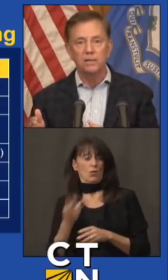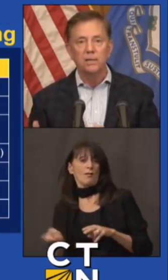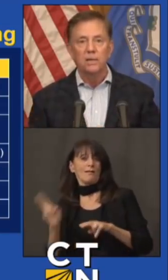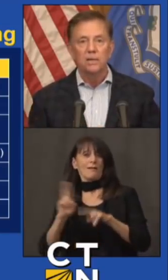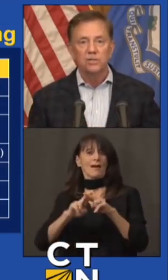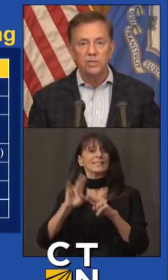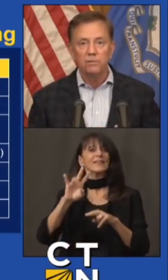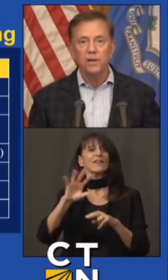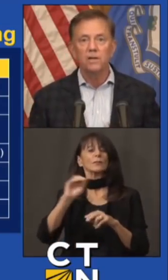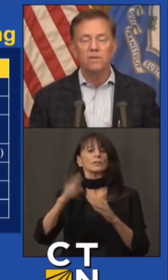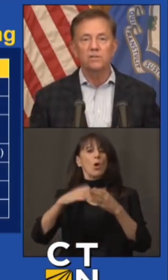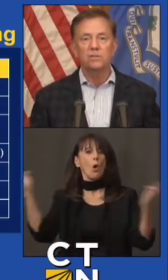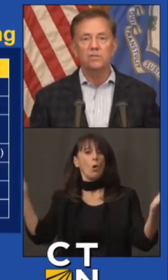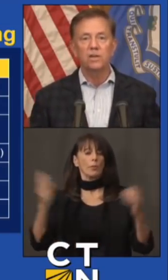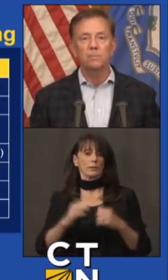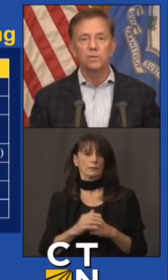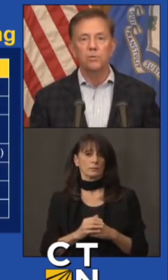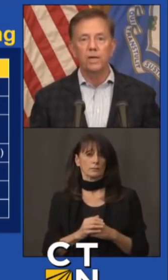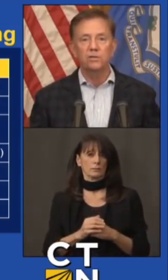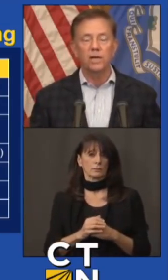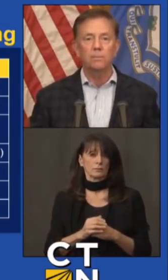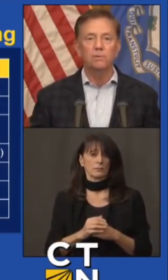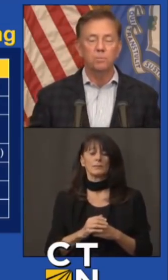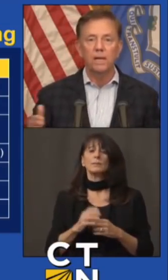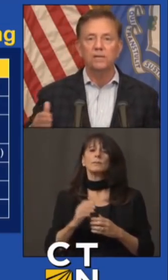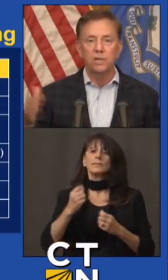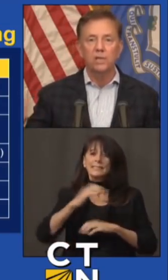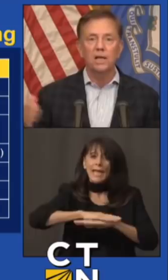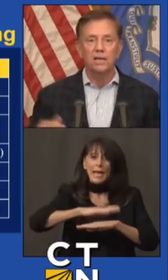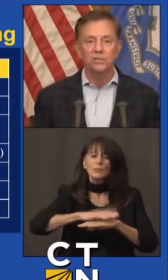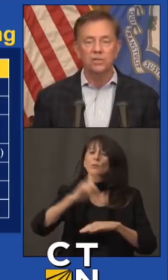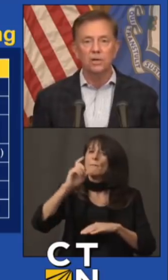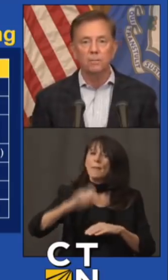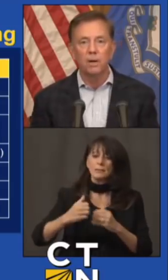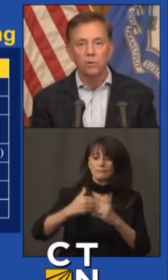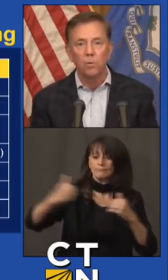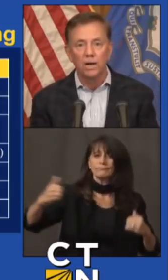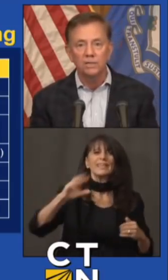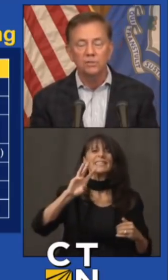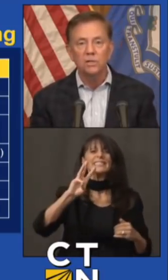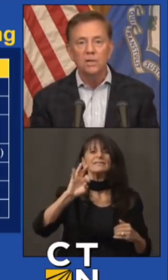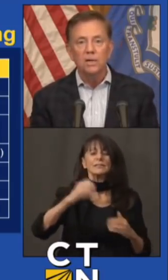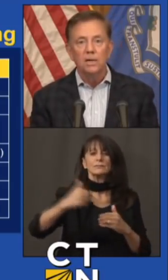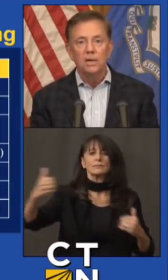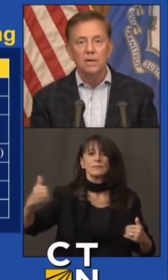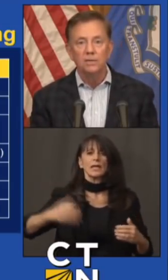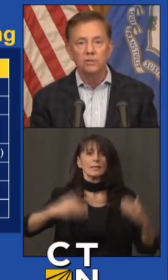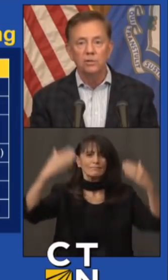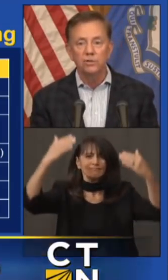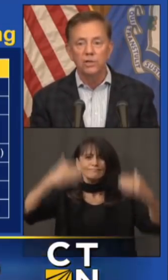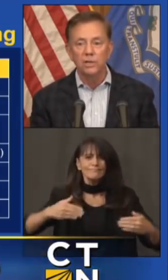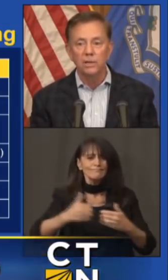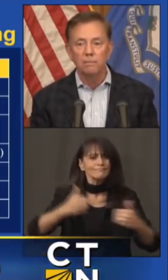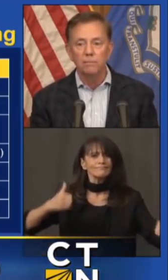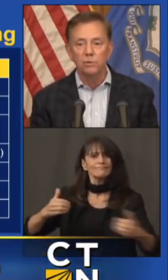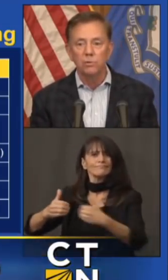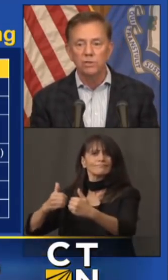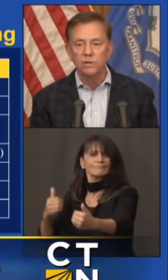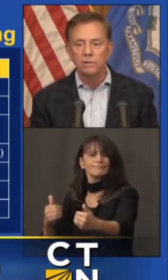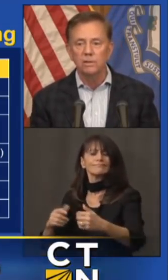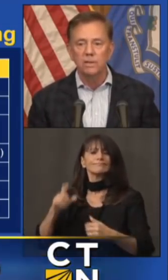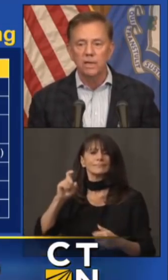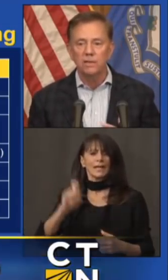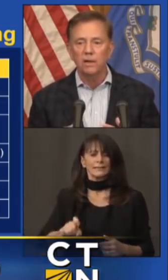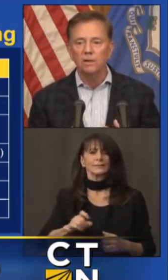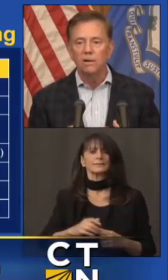75%. 6 feet of distancing between tables, plexiglass otherwise, so that you can do what